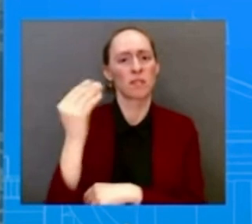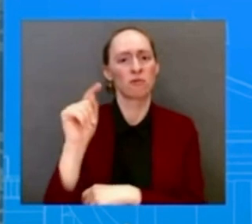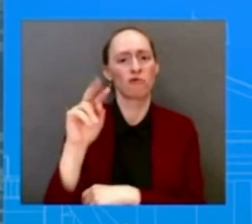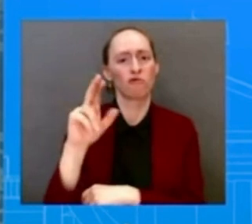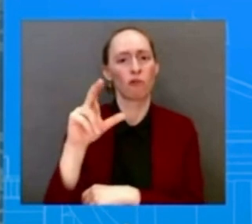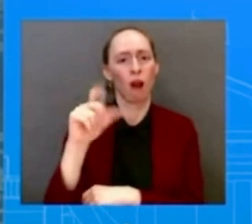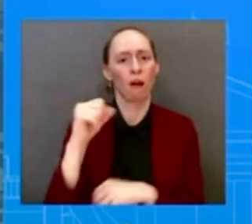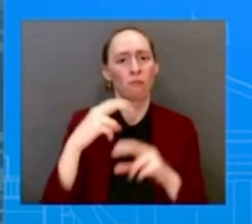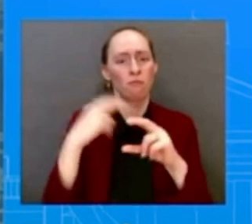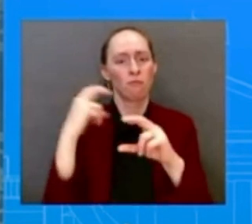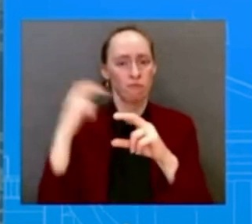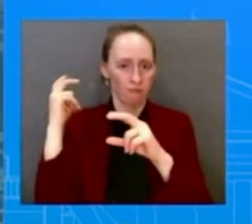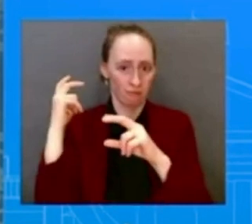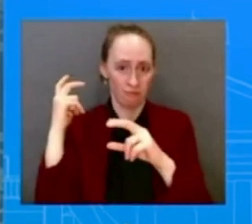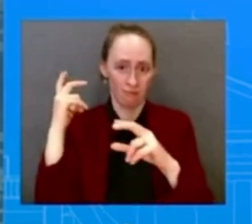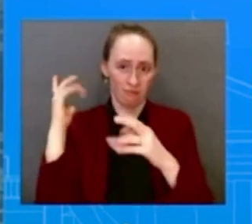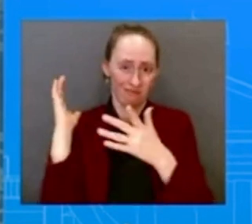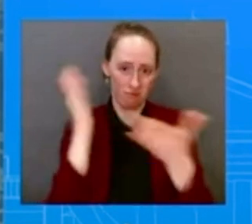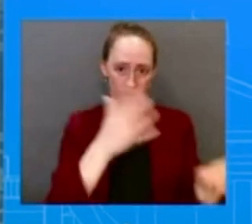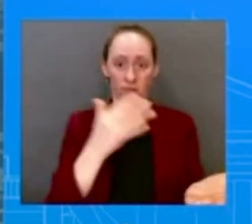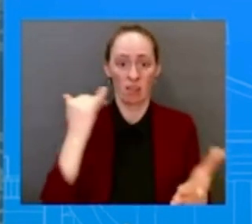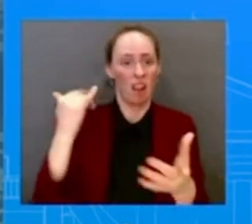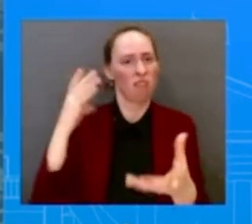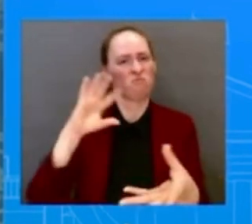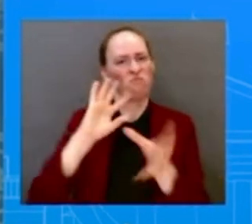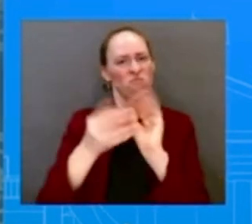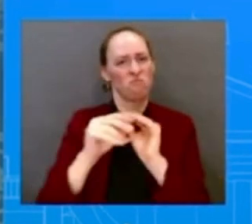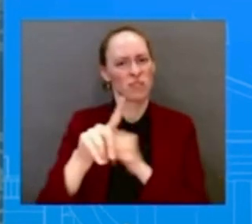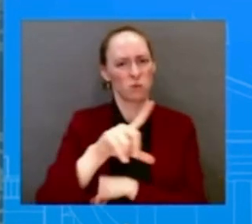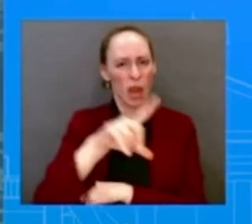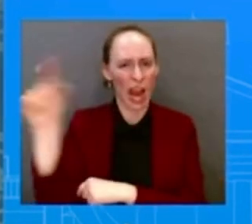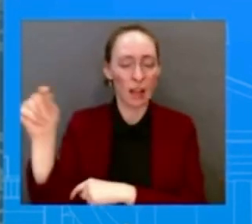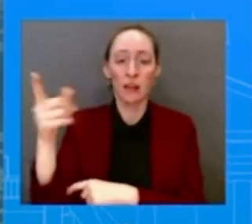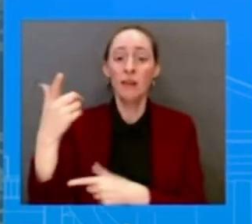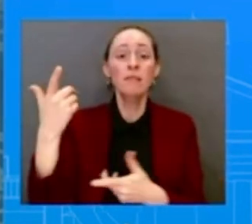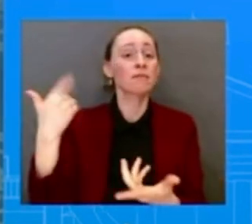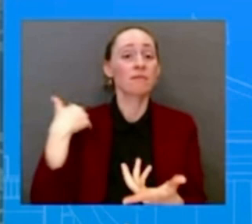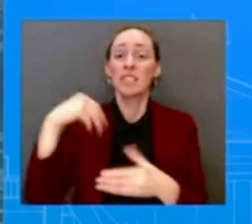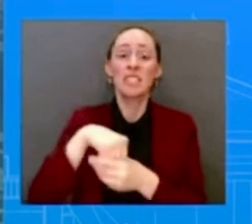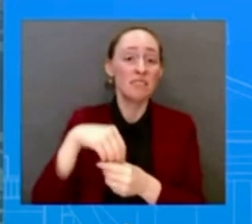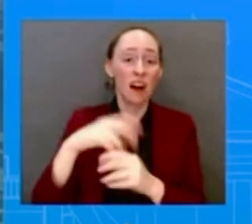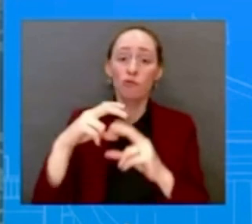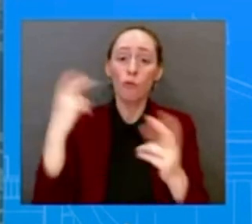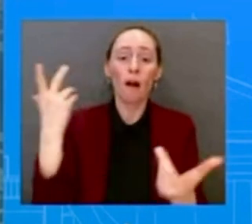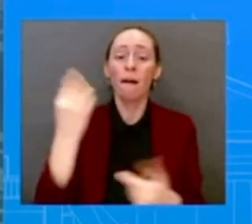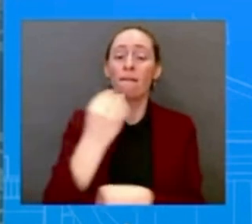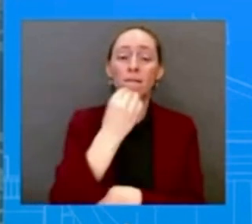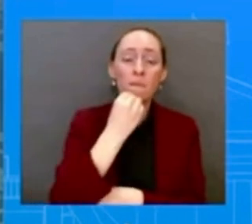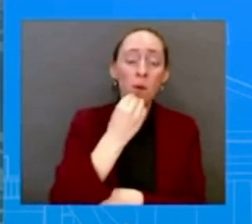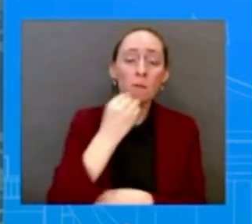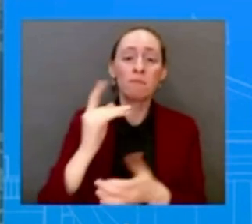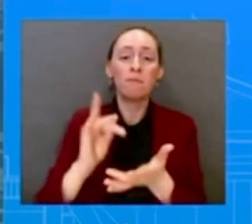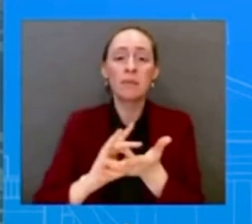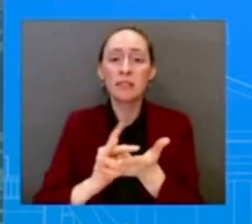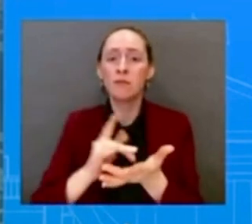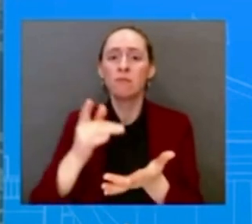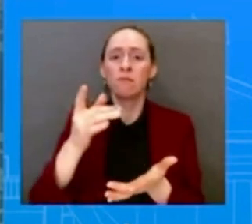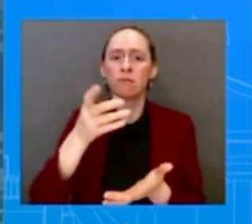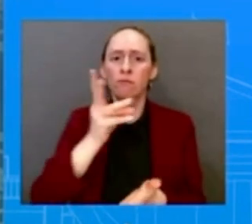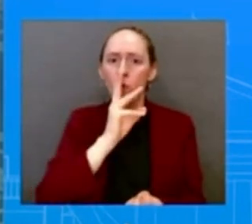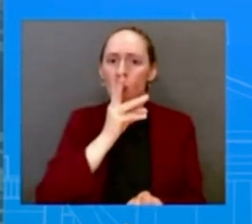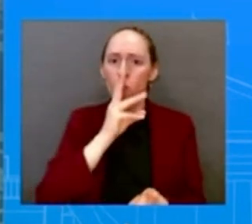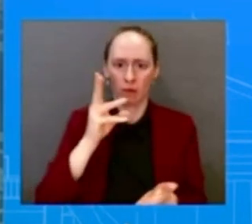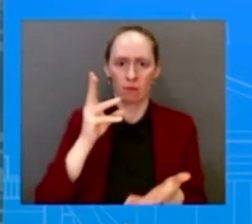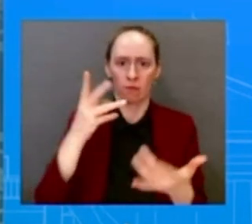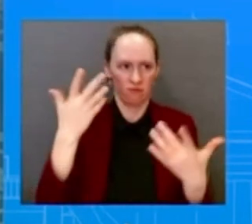trucks of critical medicines, food, and water to people in need over the last 2 days. To underscore that U.S. sanctions will not